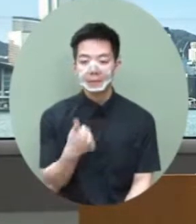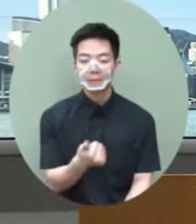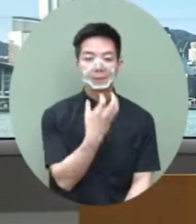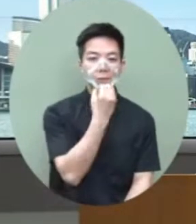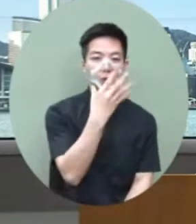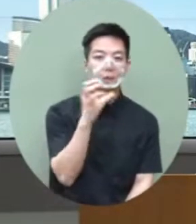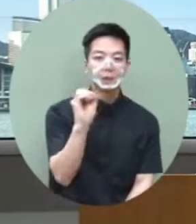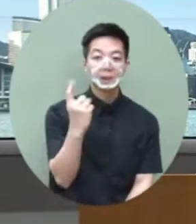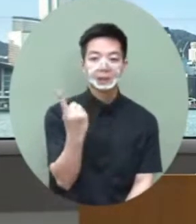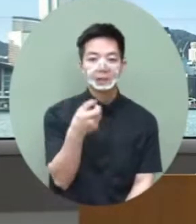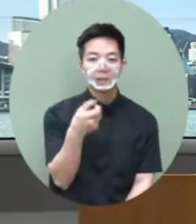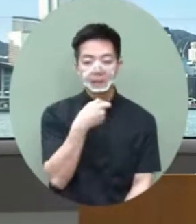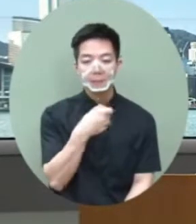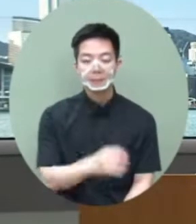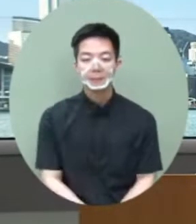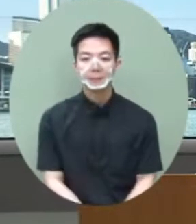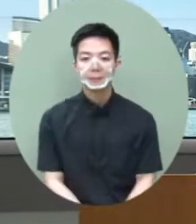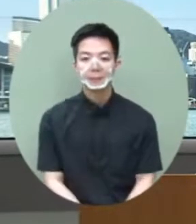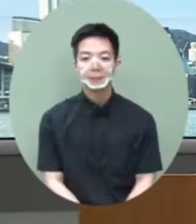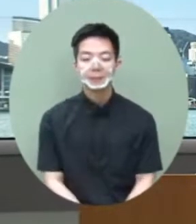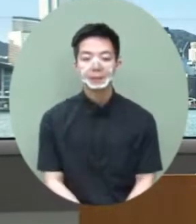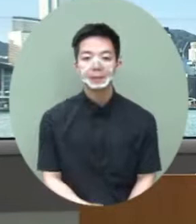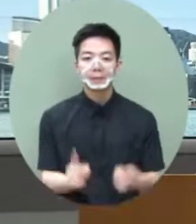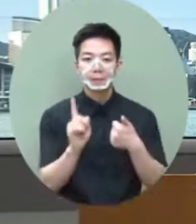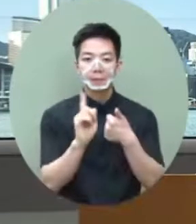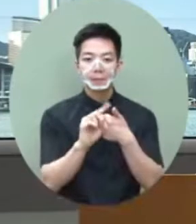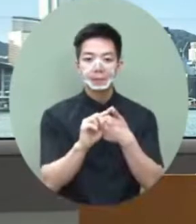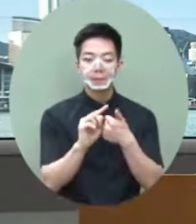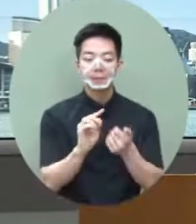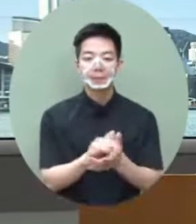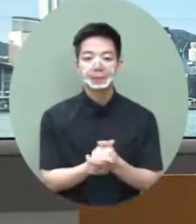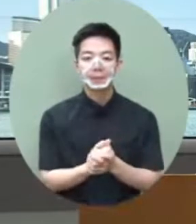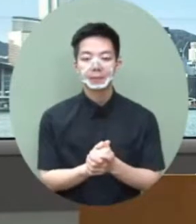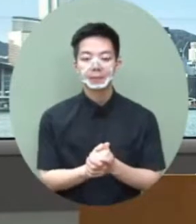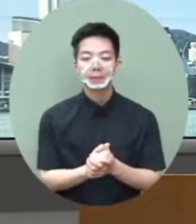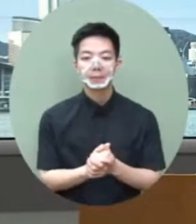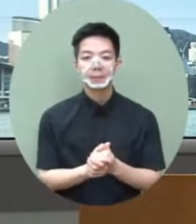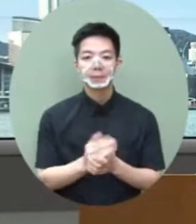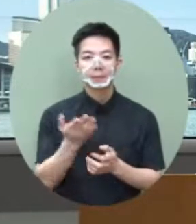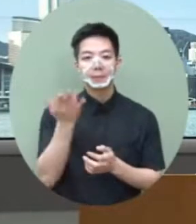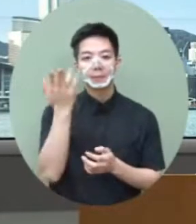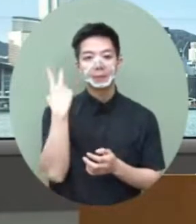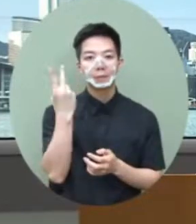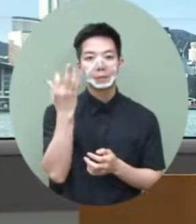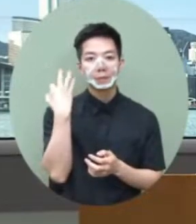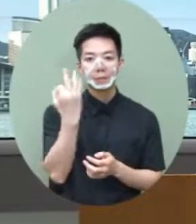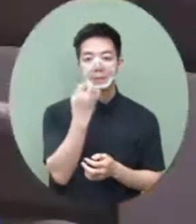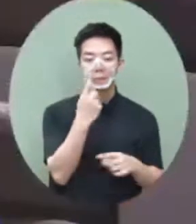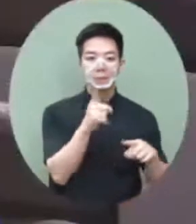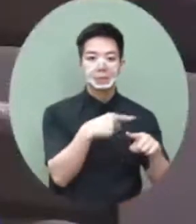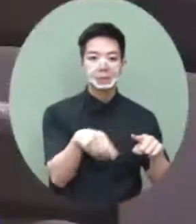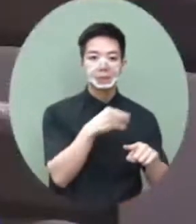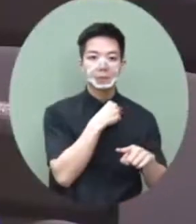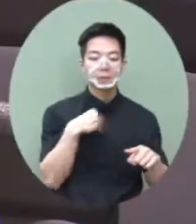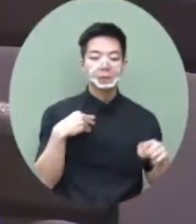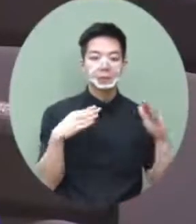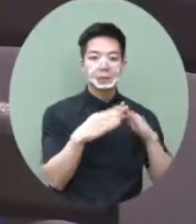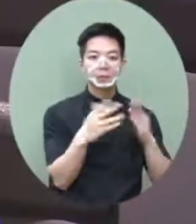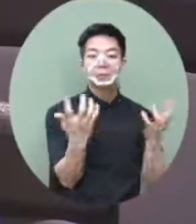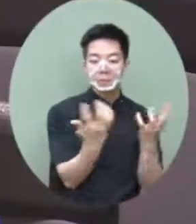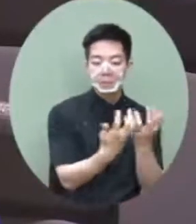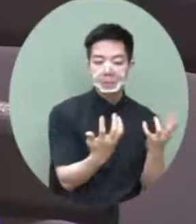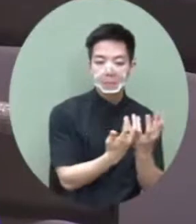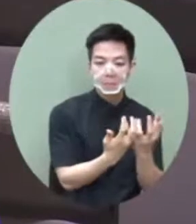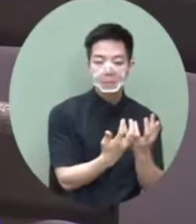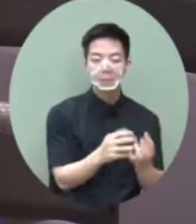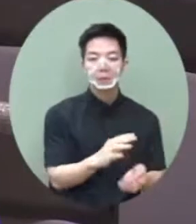Good afternoon, I'm from Hong Kong 01. I have a number of questions. First, a few days ago, the Medical School of